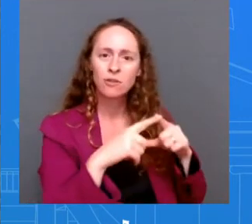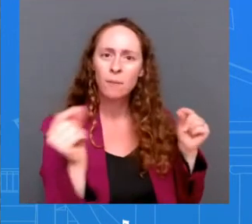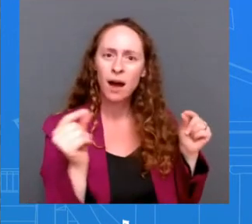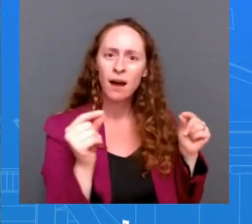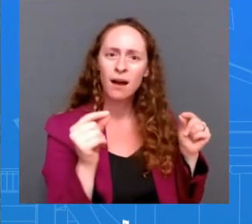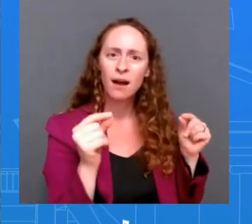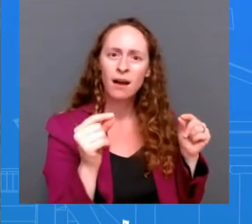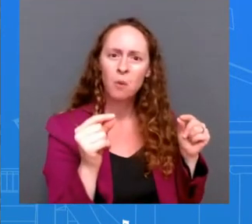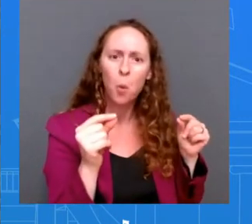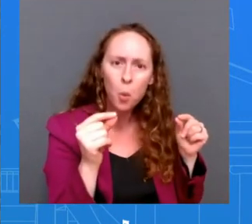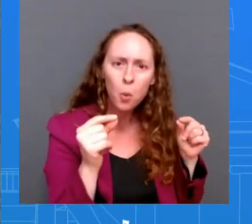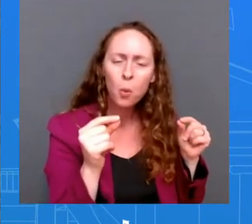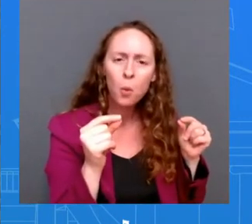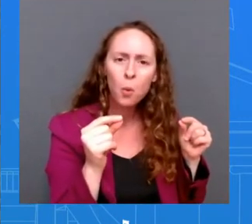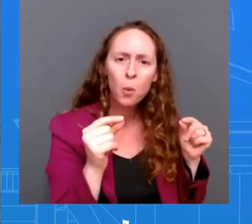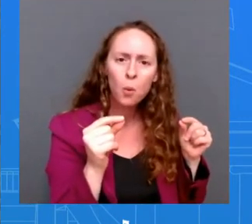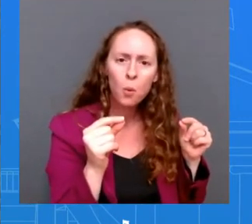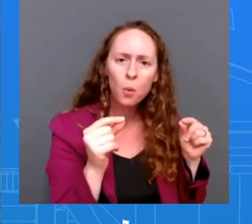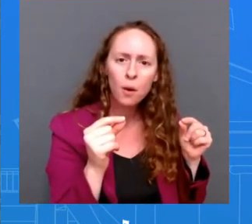You could see a scenario where